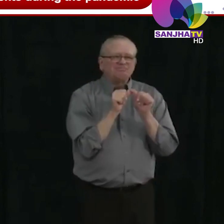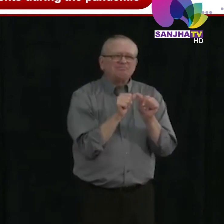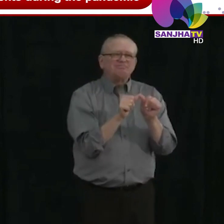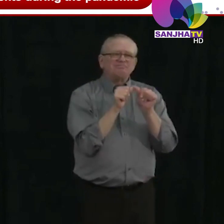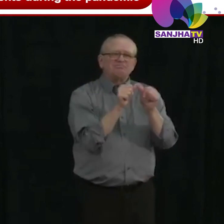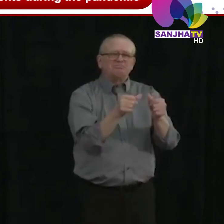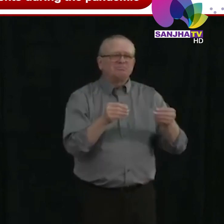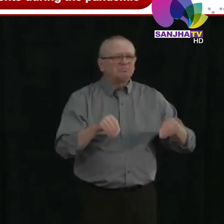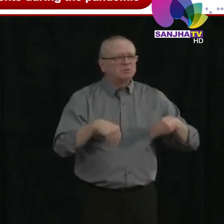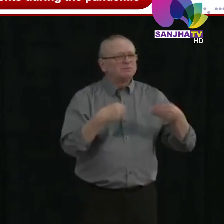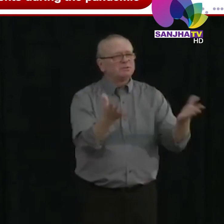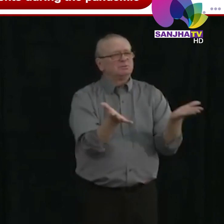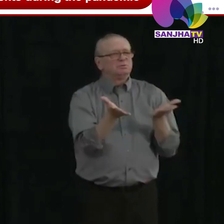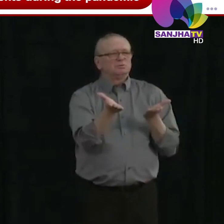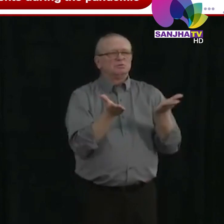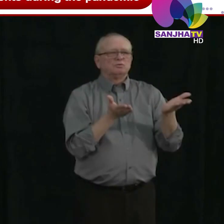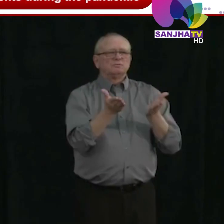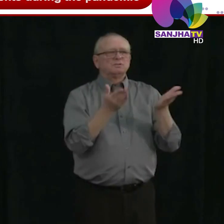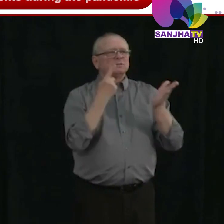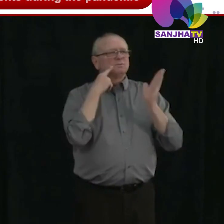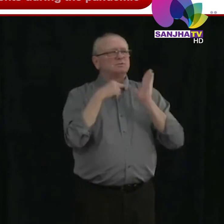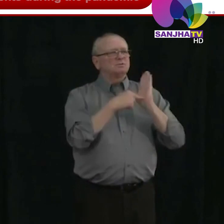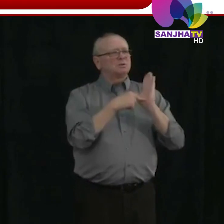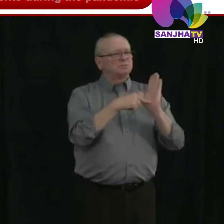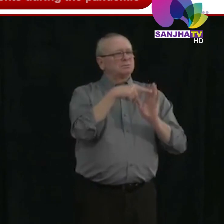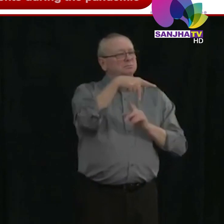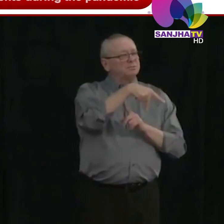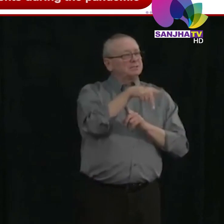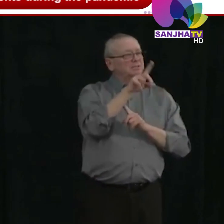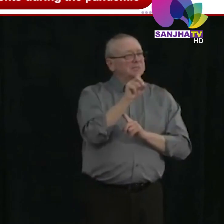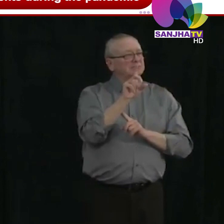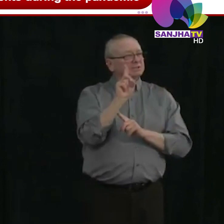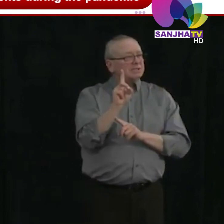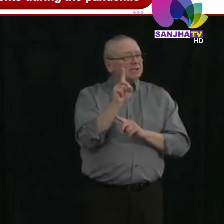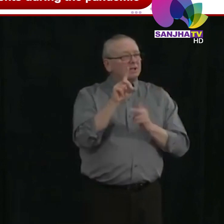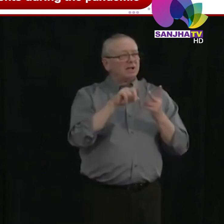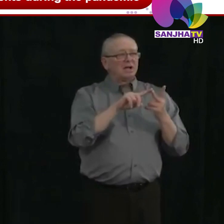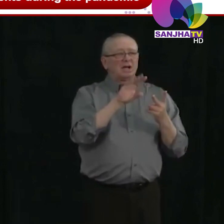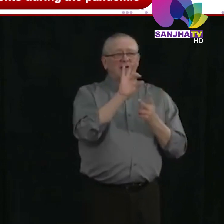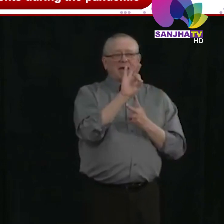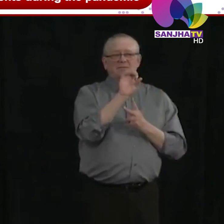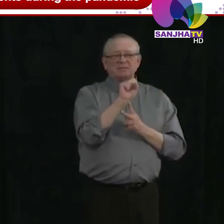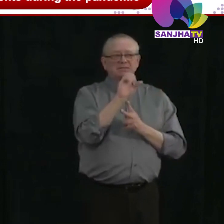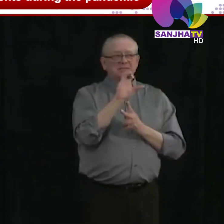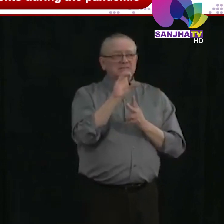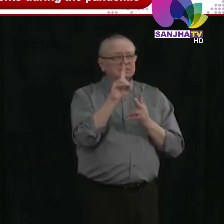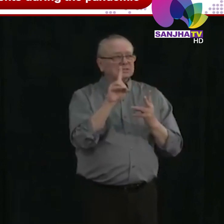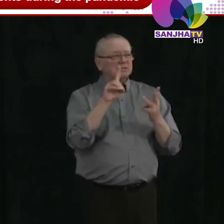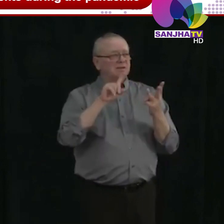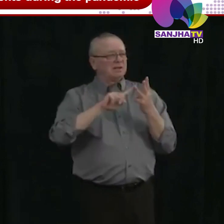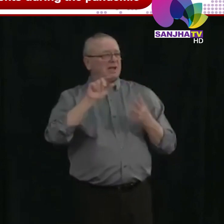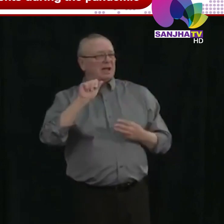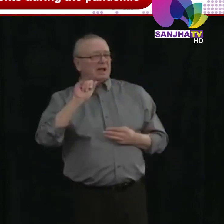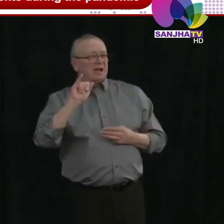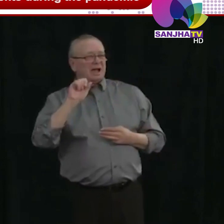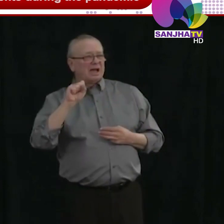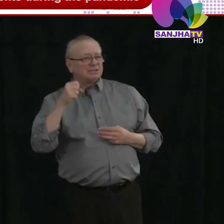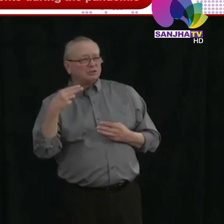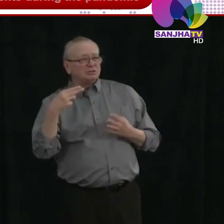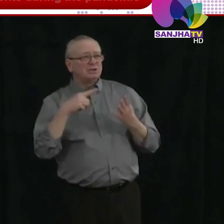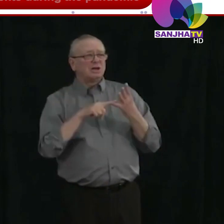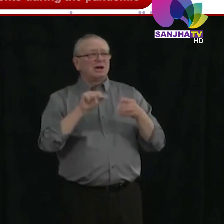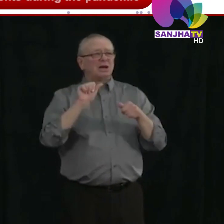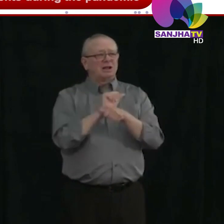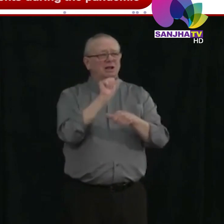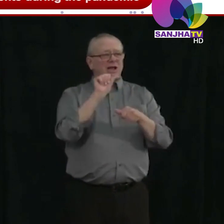including PDD, FSED, AISH, and income support during the pandemic. Whether you are receiving